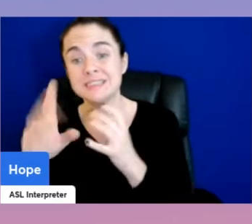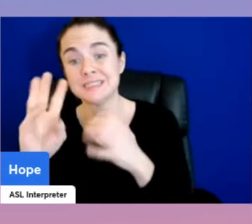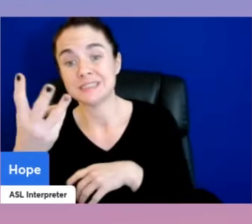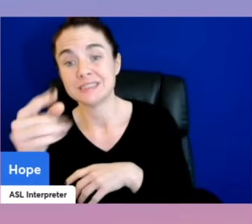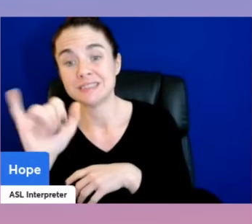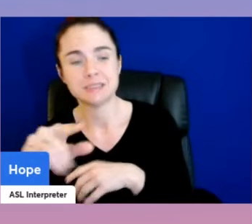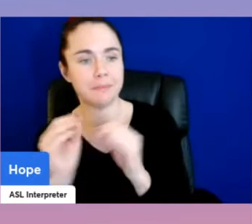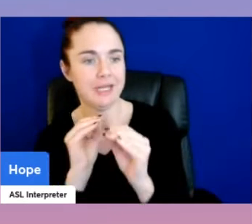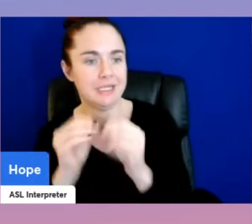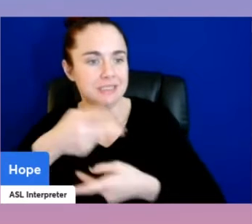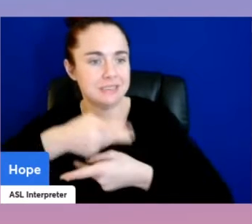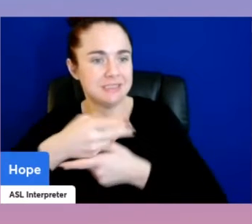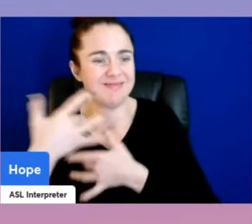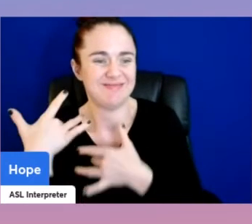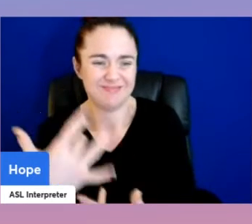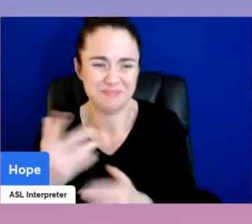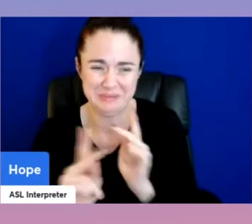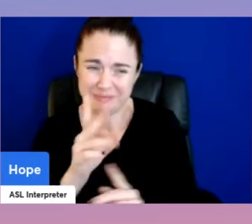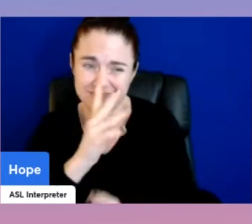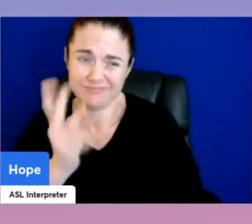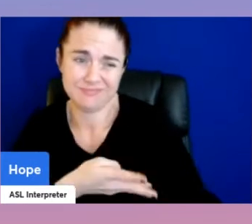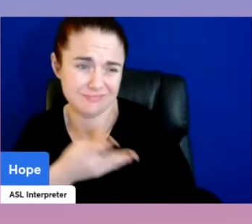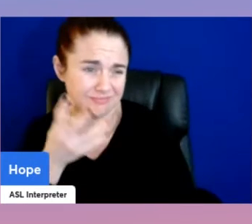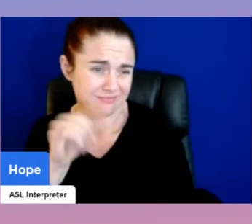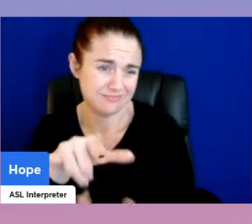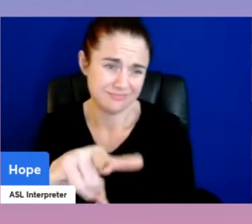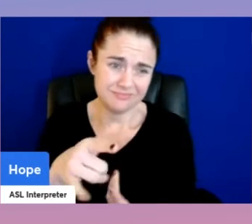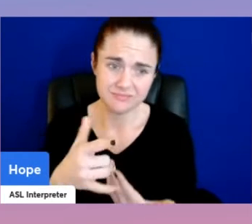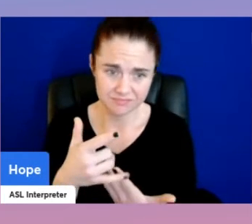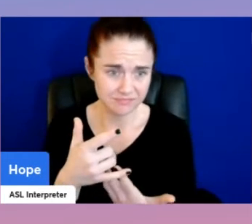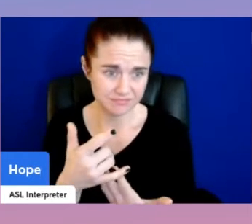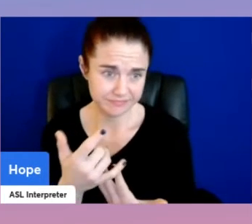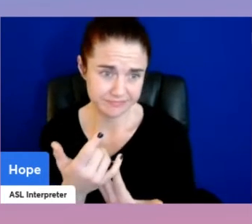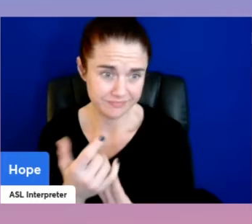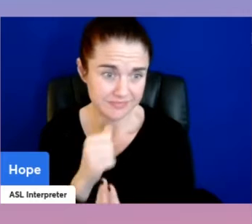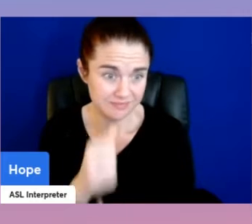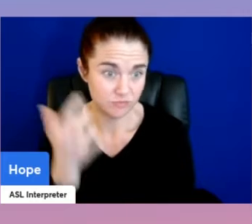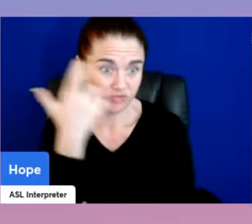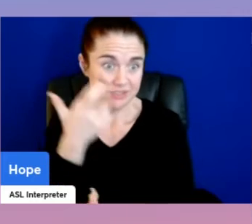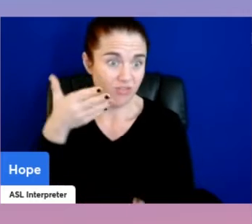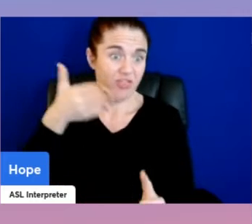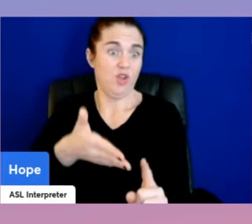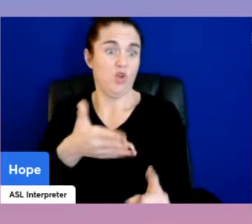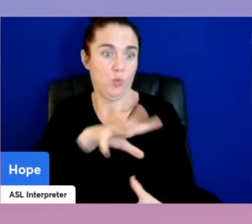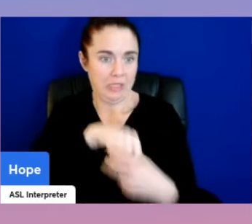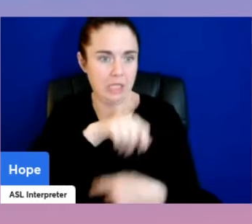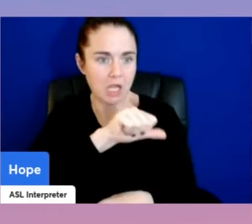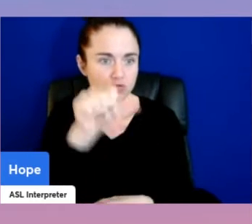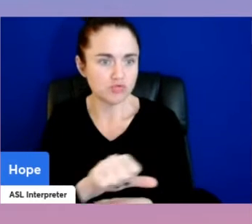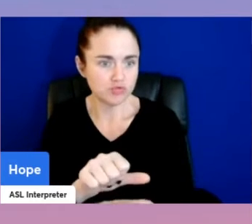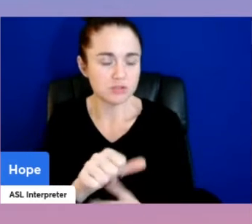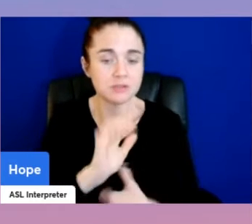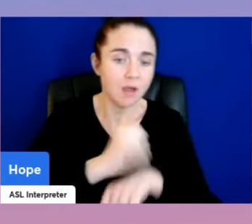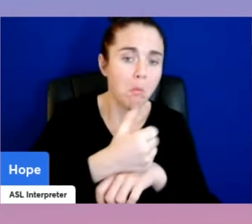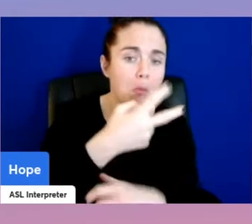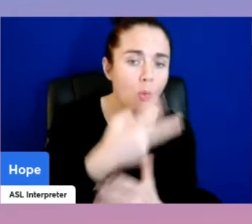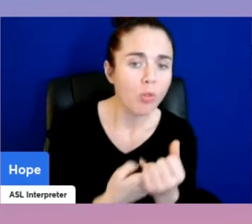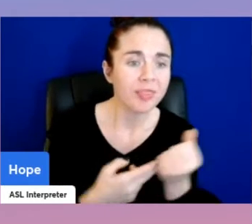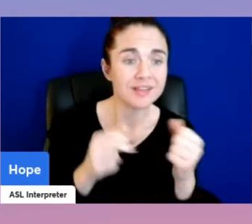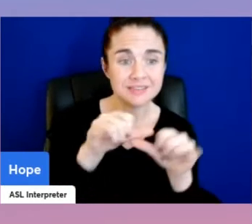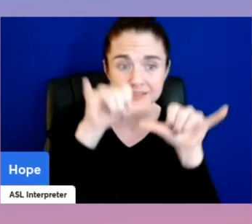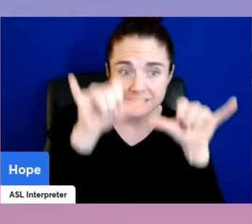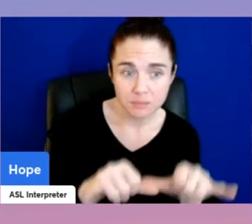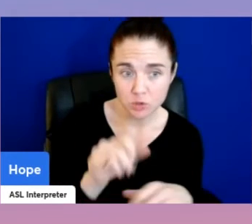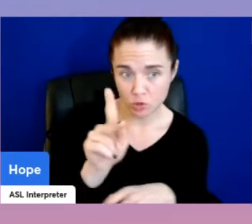an often neglected capability of your Azure AKS clusters. Setting up both the